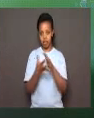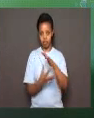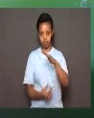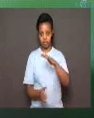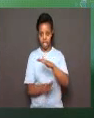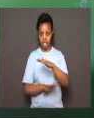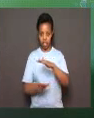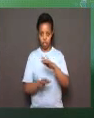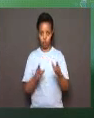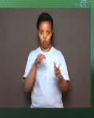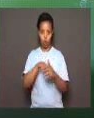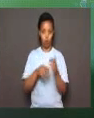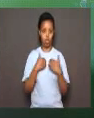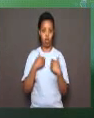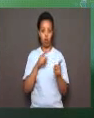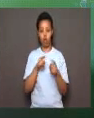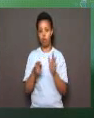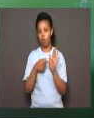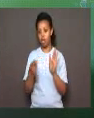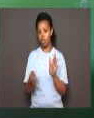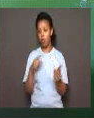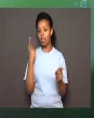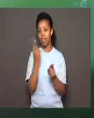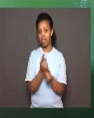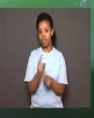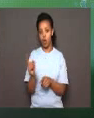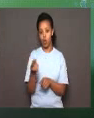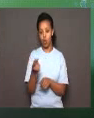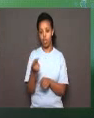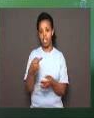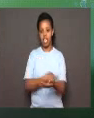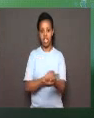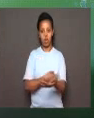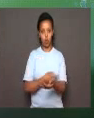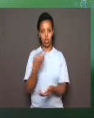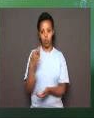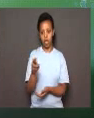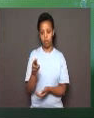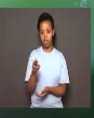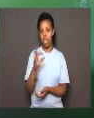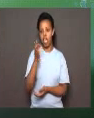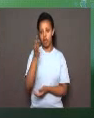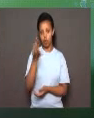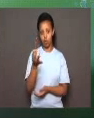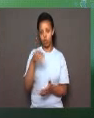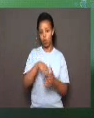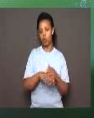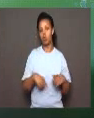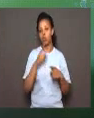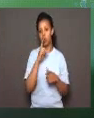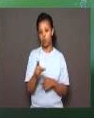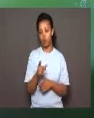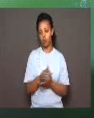is present will show the exact glucose or fructose present in